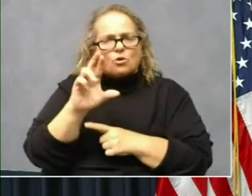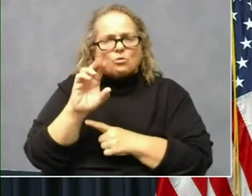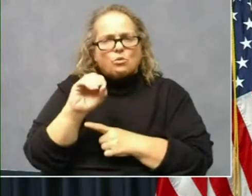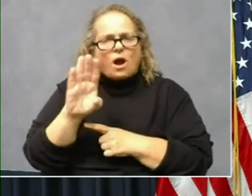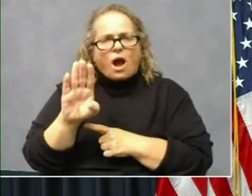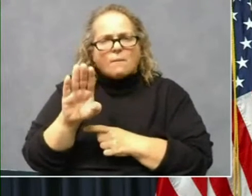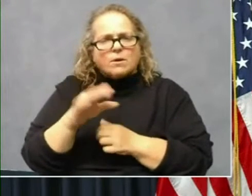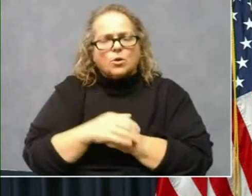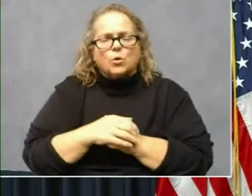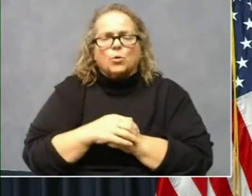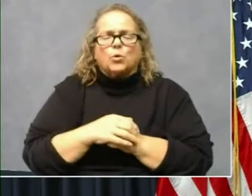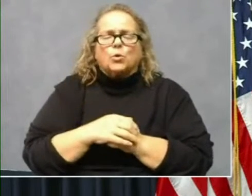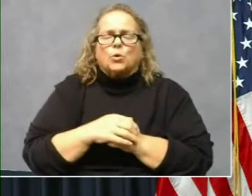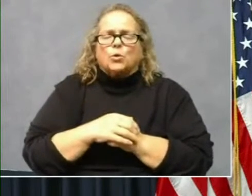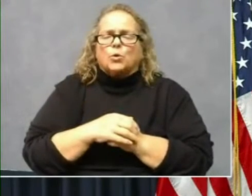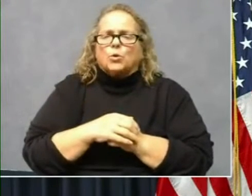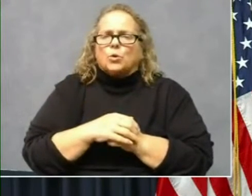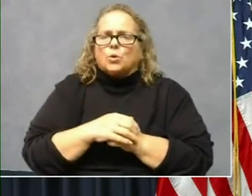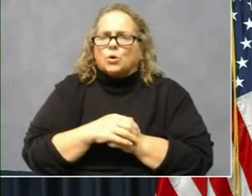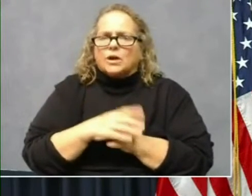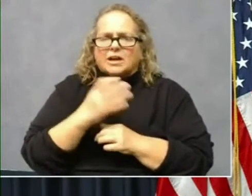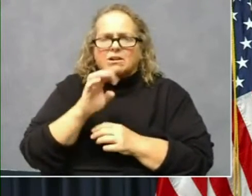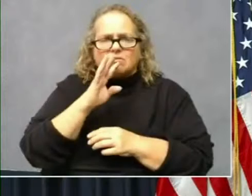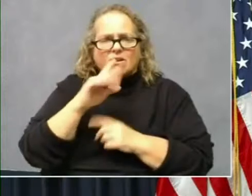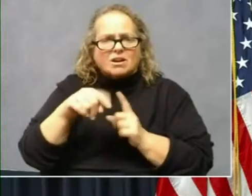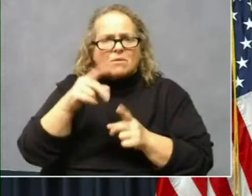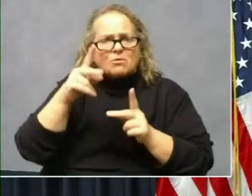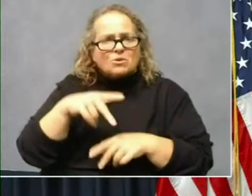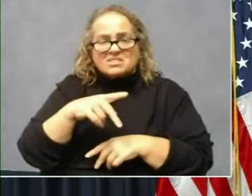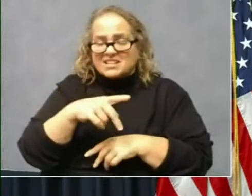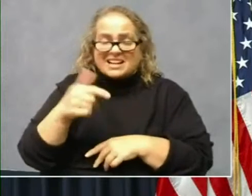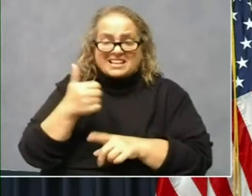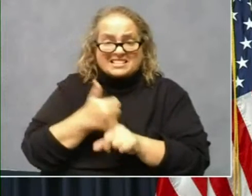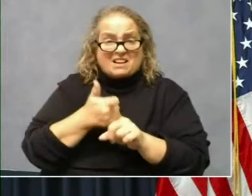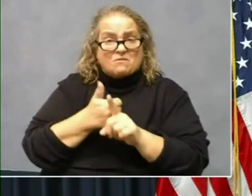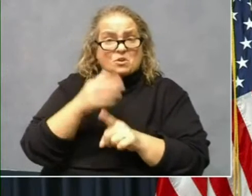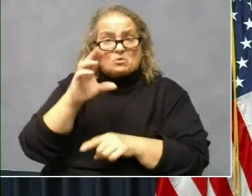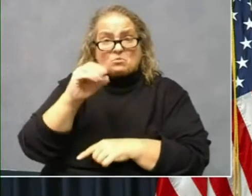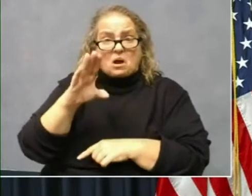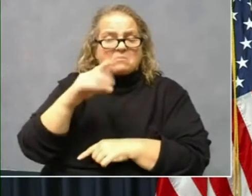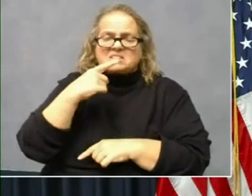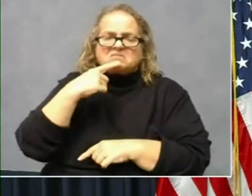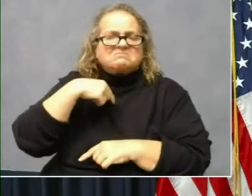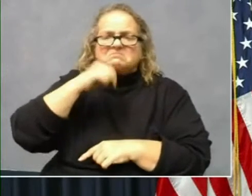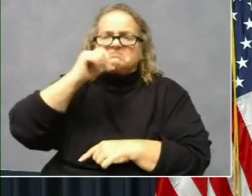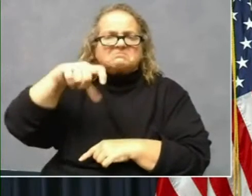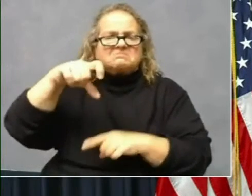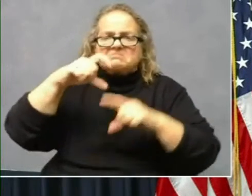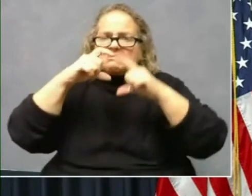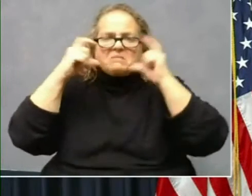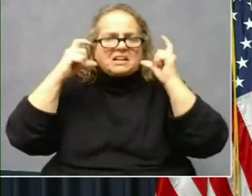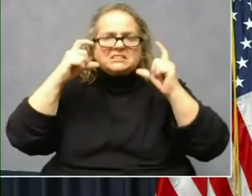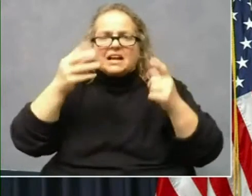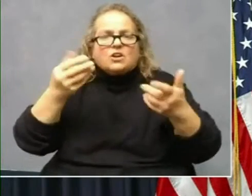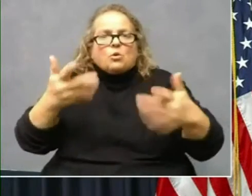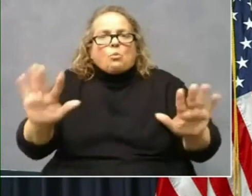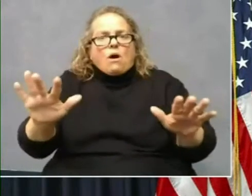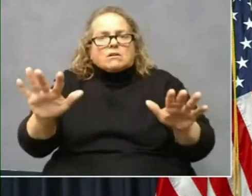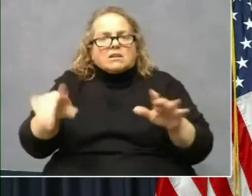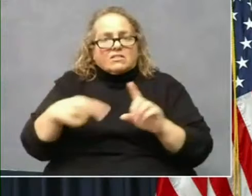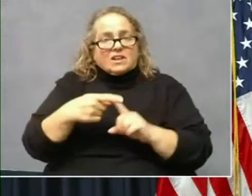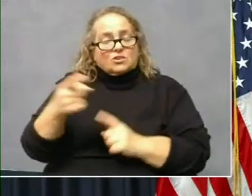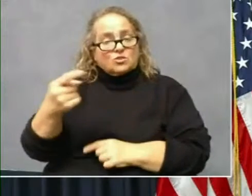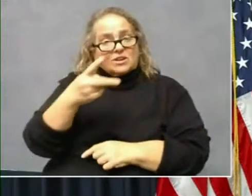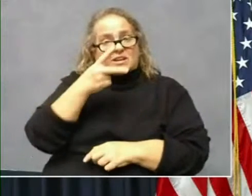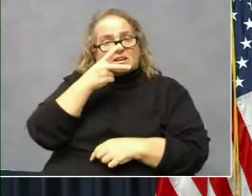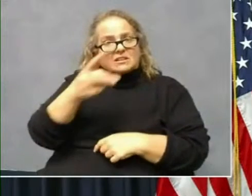about an individual that didn't think he needed to wear a mask and wouldn't. And then you'll hear him talking about his brother pretty much